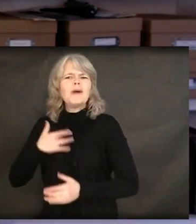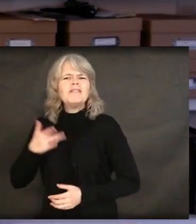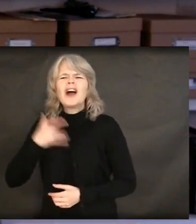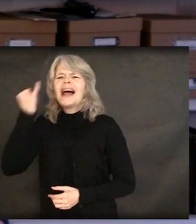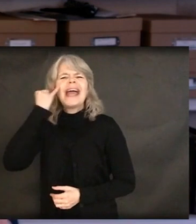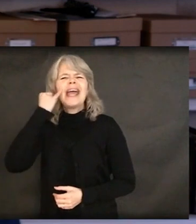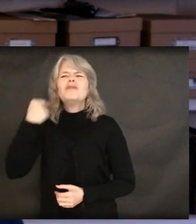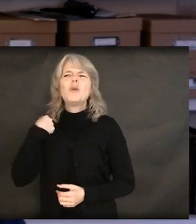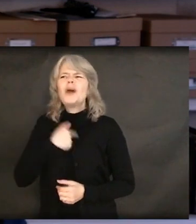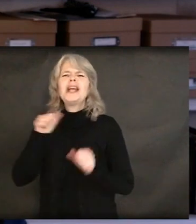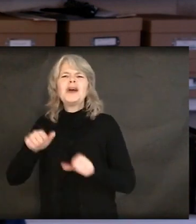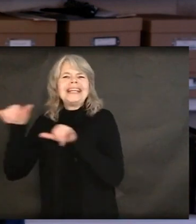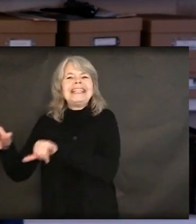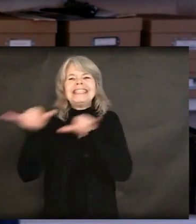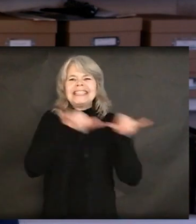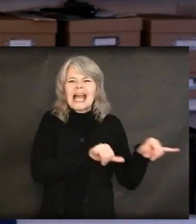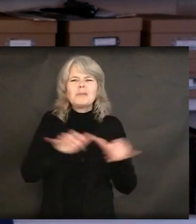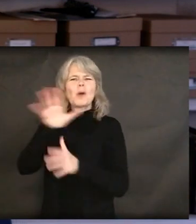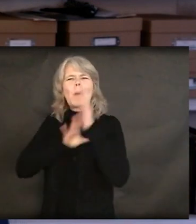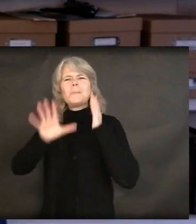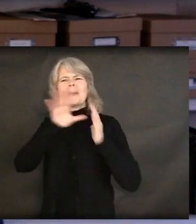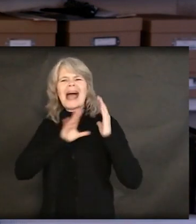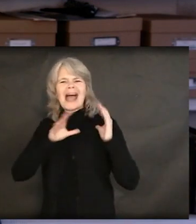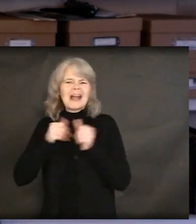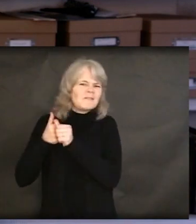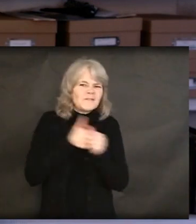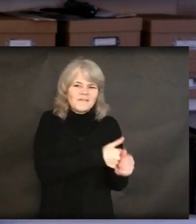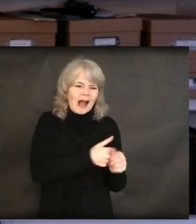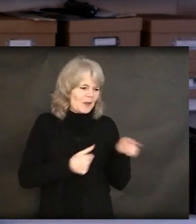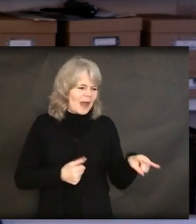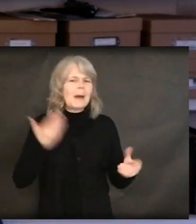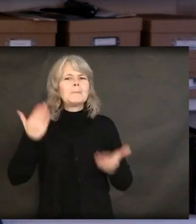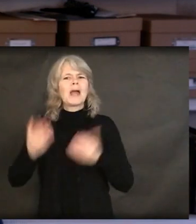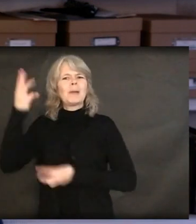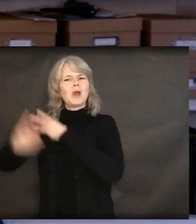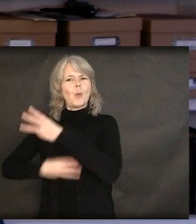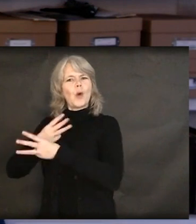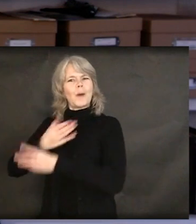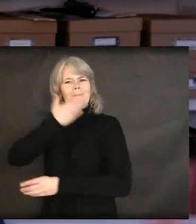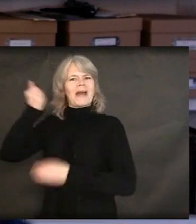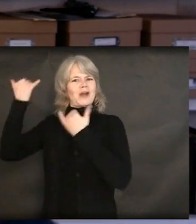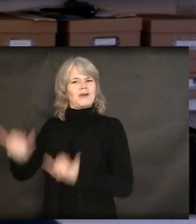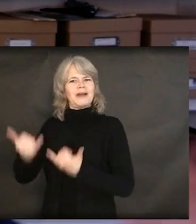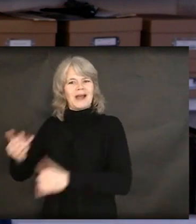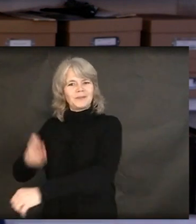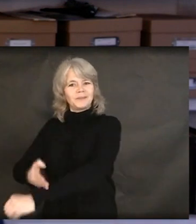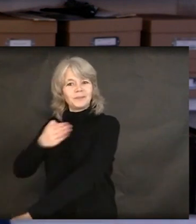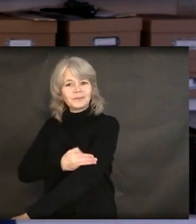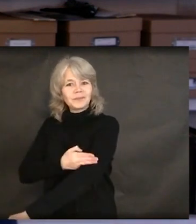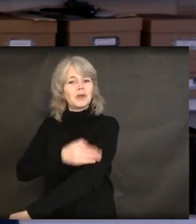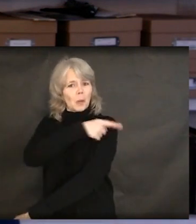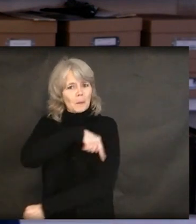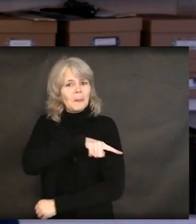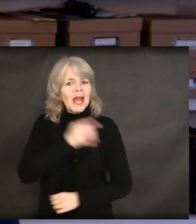church the way the early church did, wouldn't we be in a much better place? I mean, they knew what it